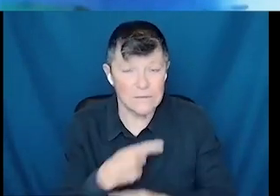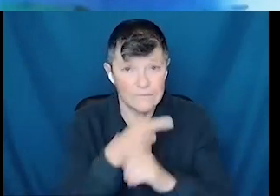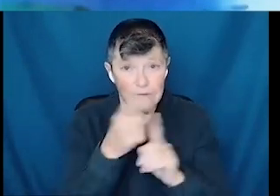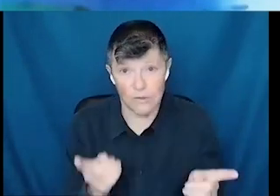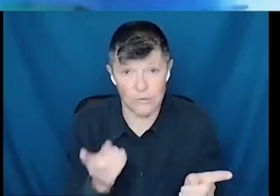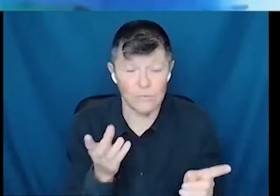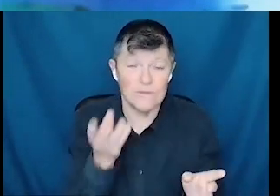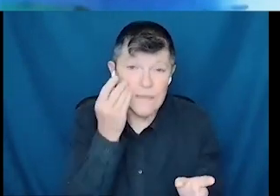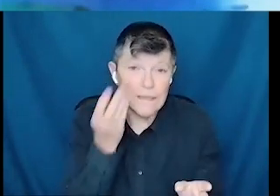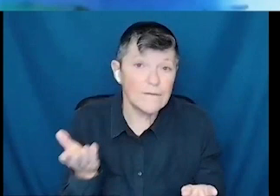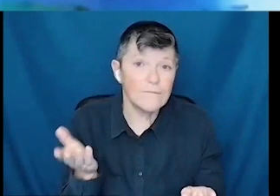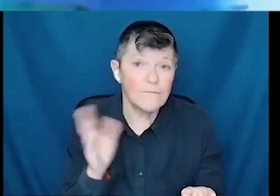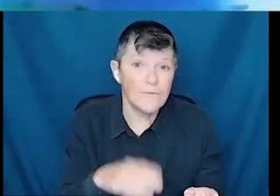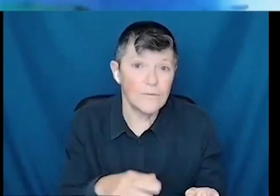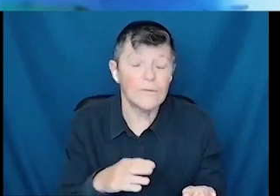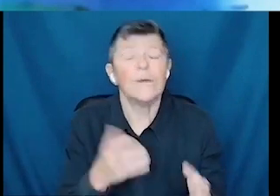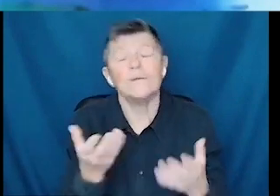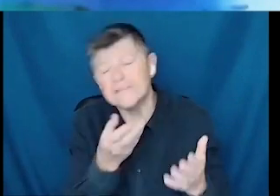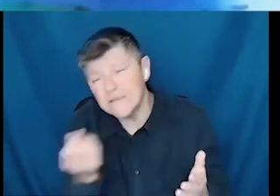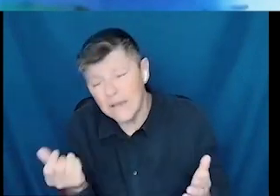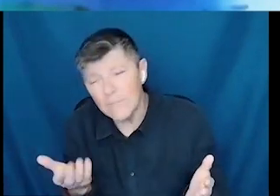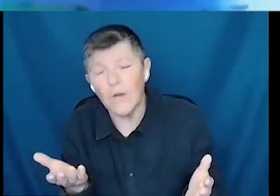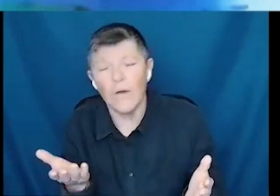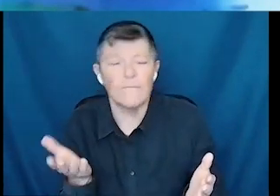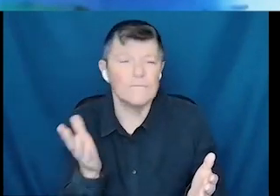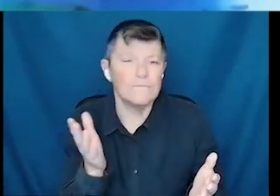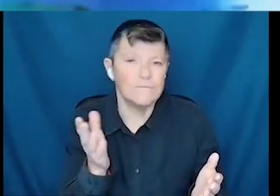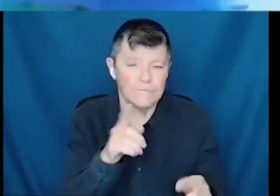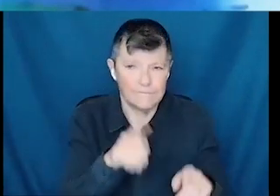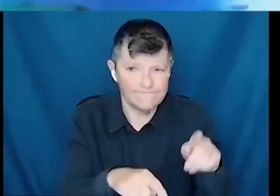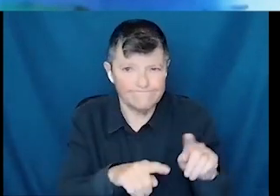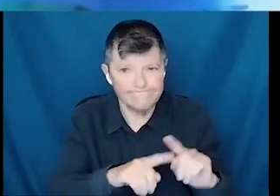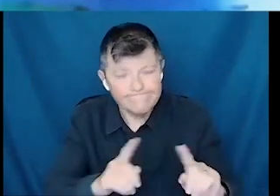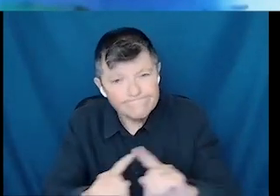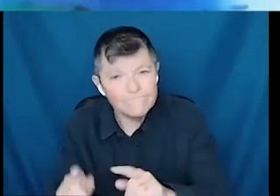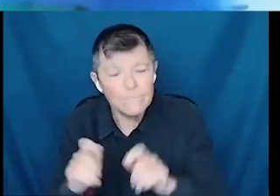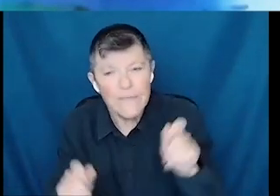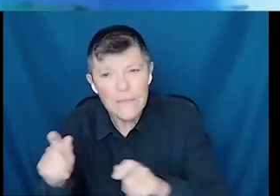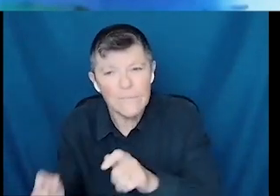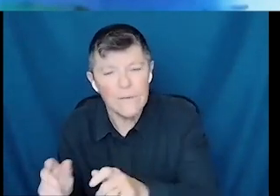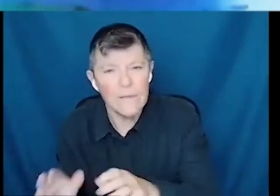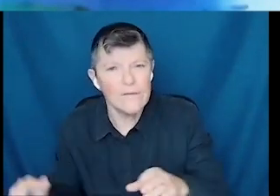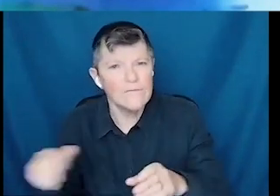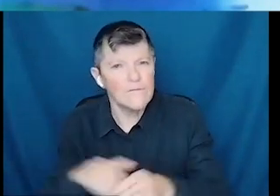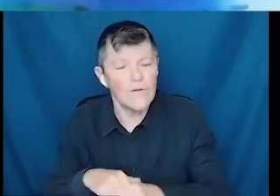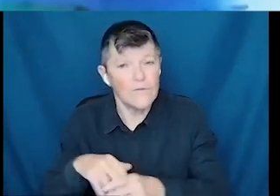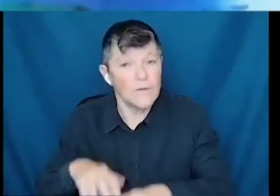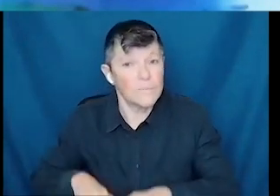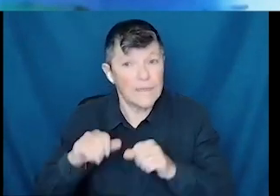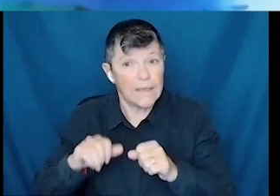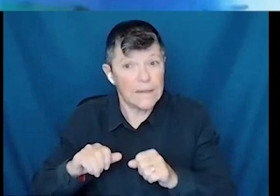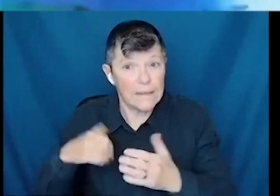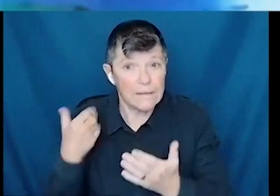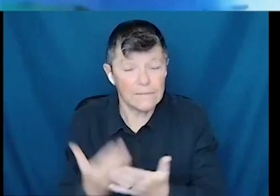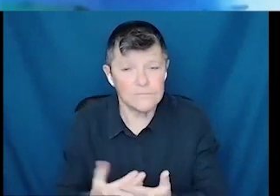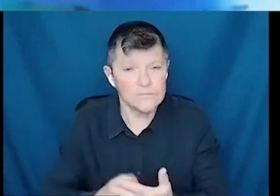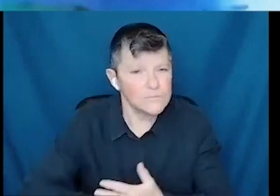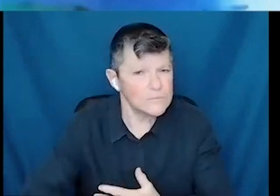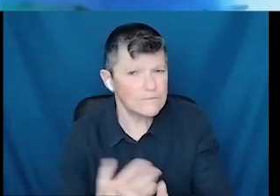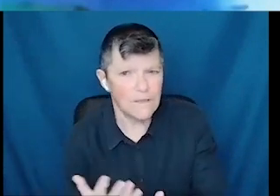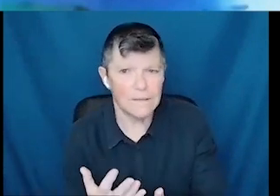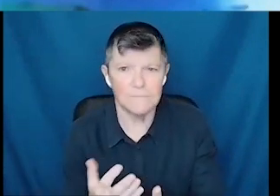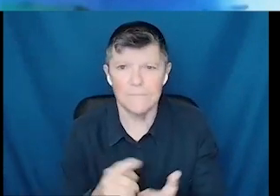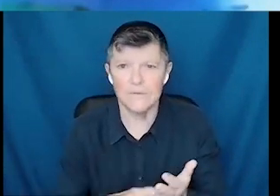from some of the different people who were involved also from the very beginning in the development of the